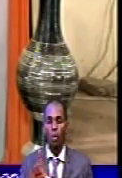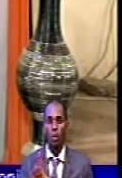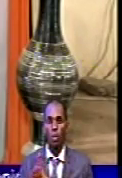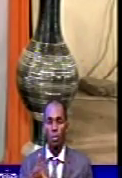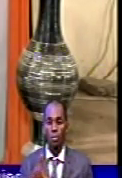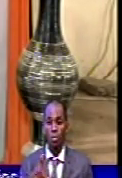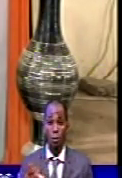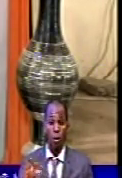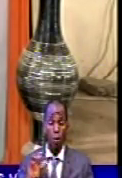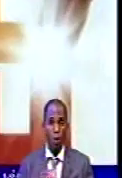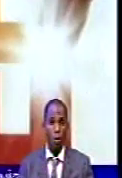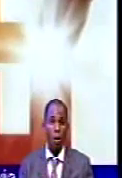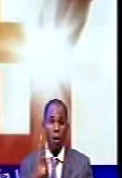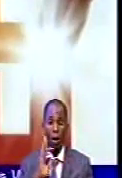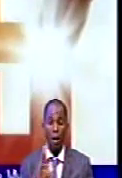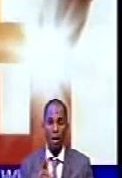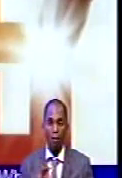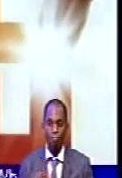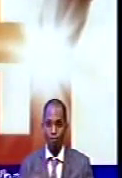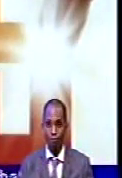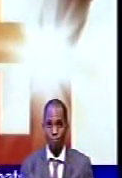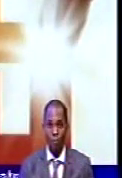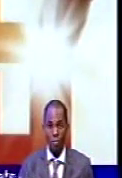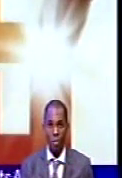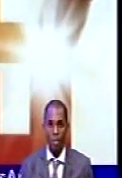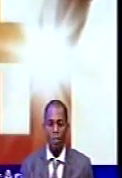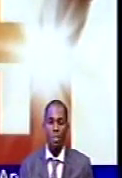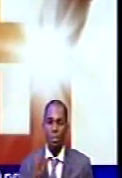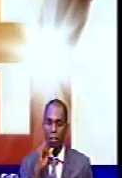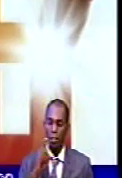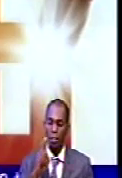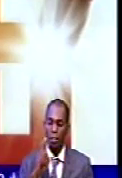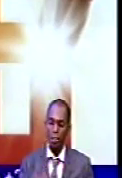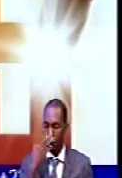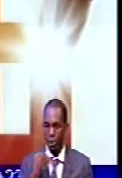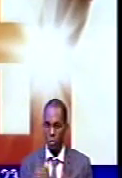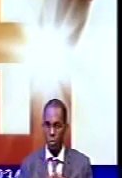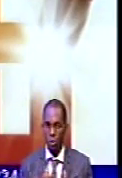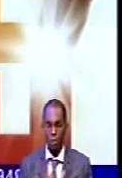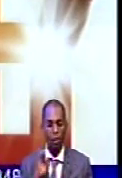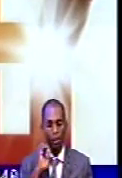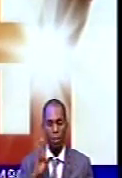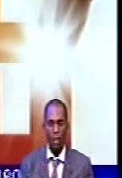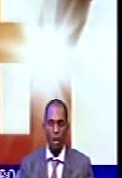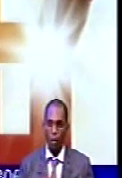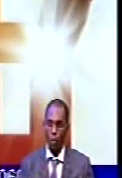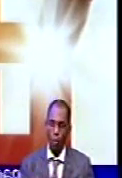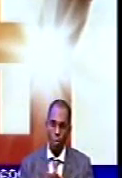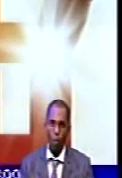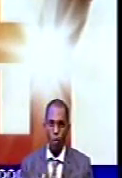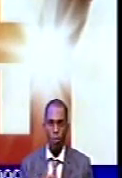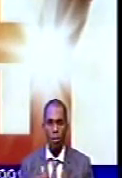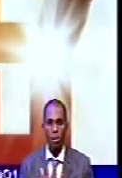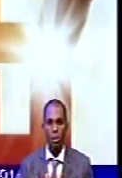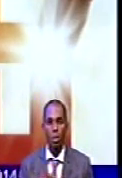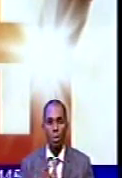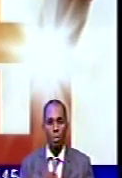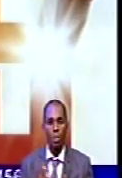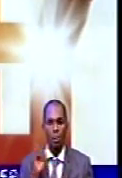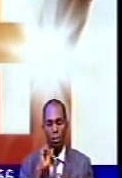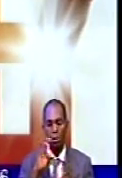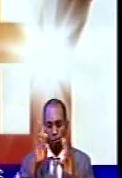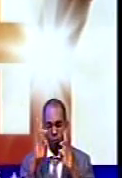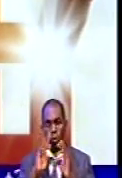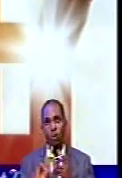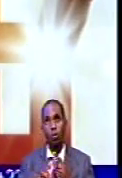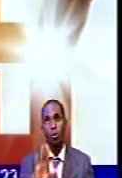Friday, it was on July, I was getting stomach problem. I went to the hospital. They say it's gastric ulcer.